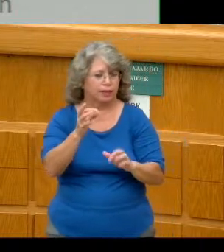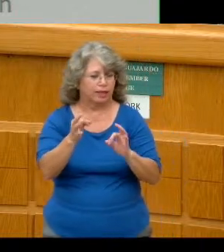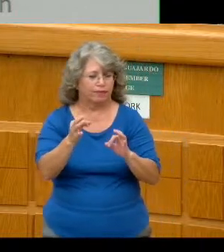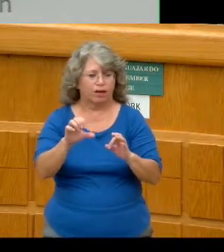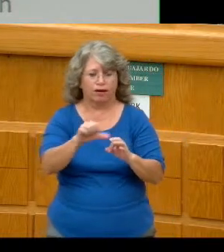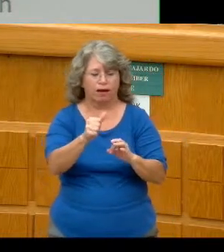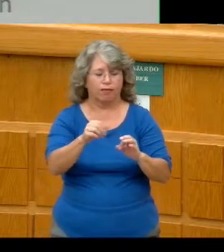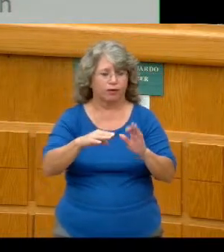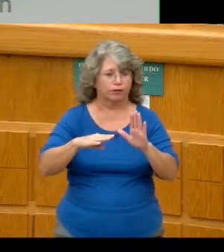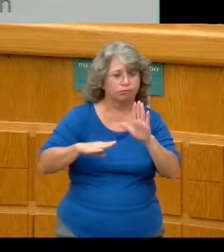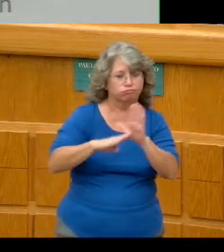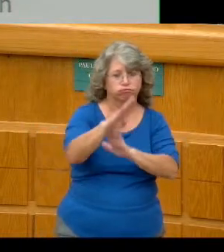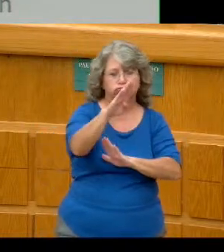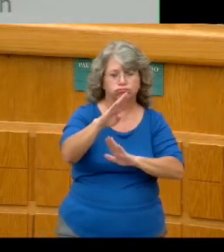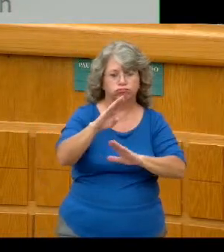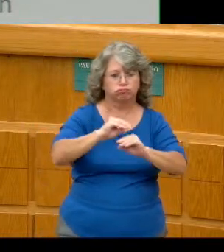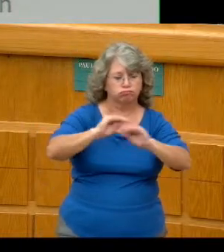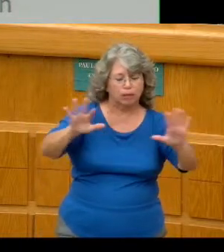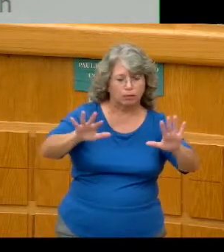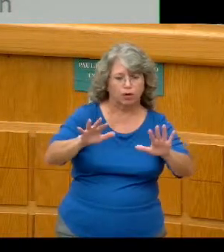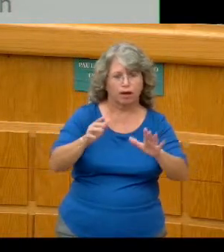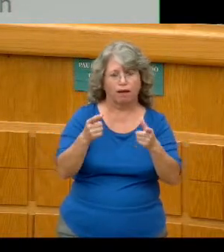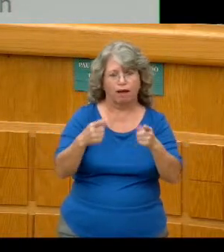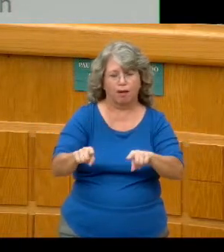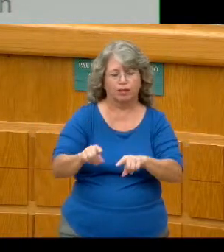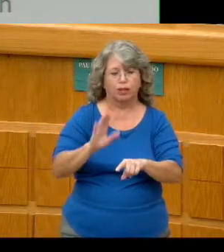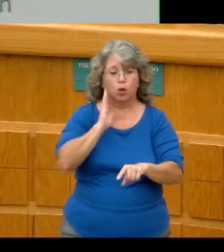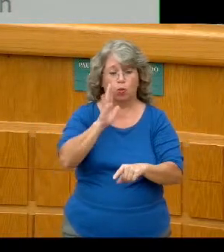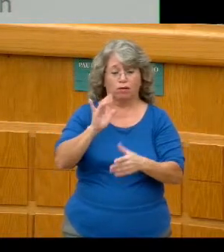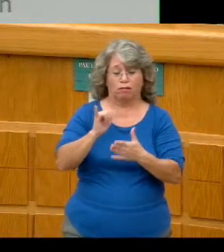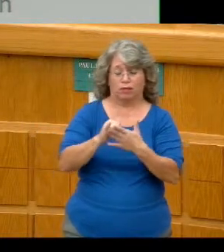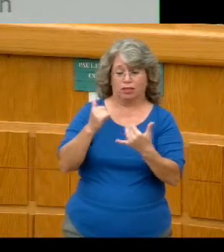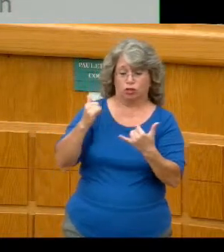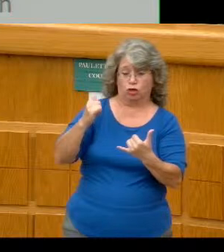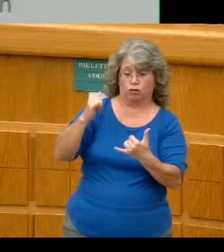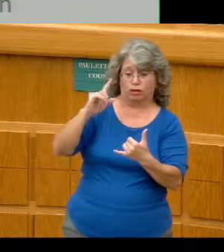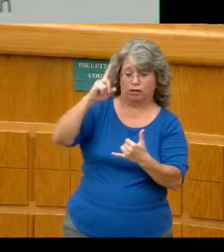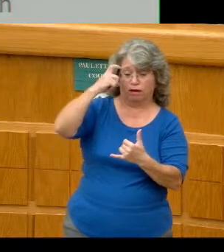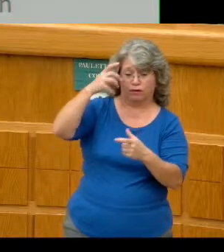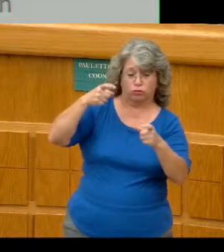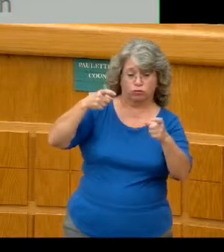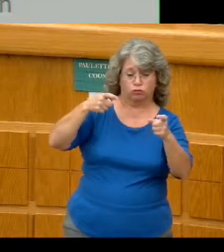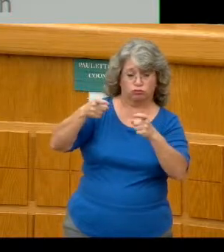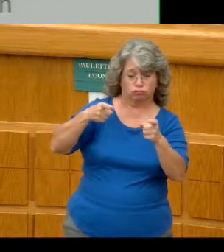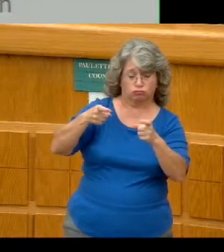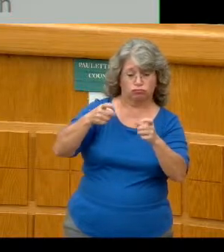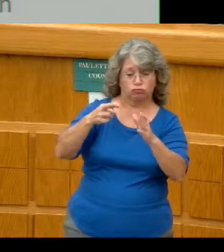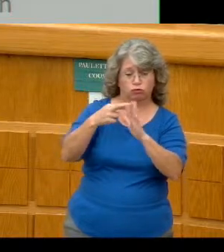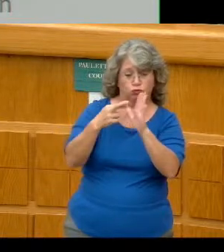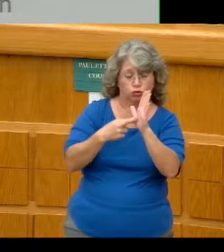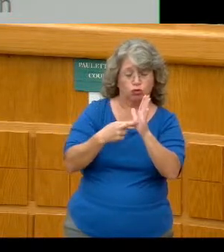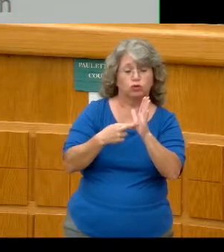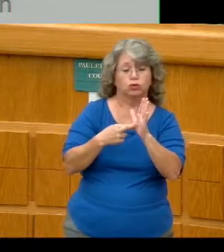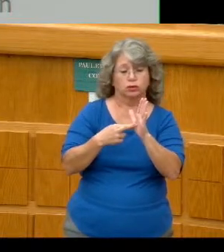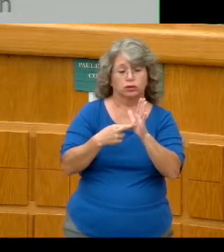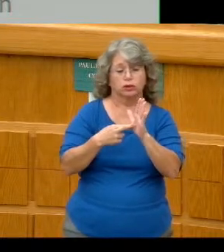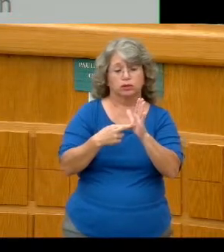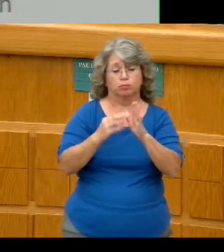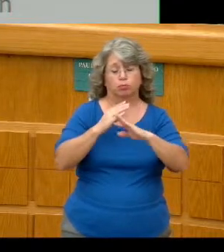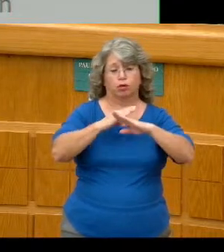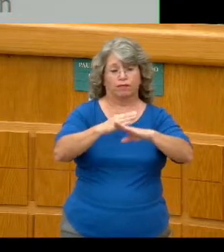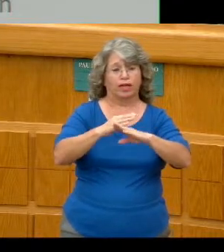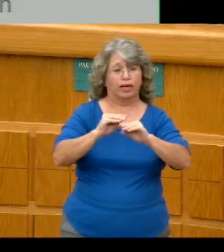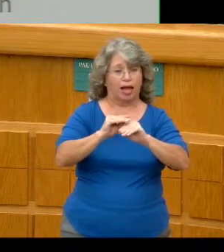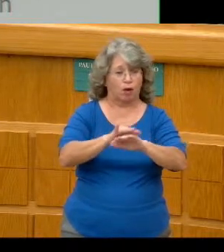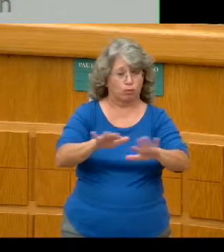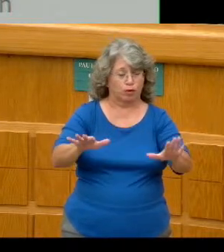Will the current regulations stop an outbreak from happening? And I ran some scenarios. I'm not going to show a